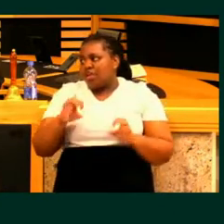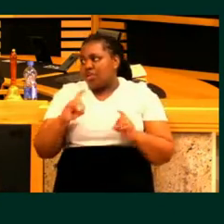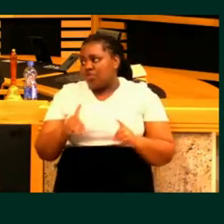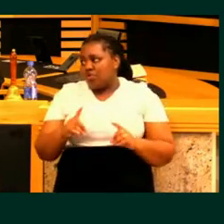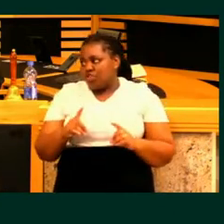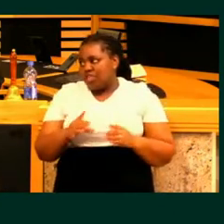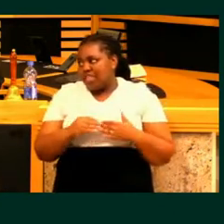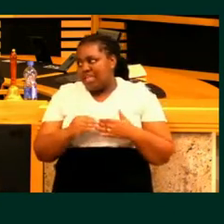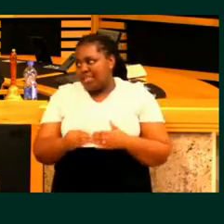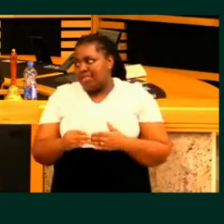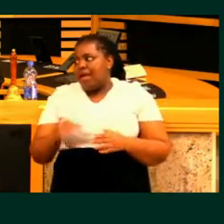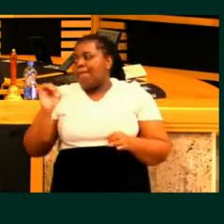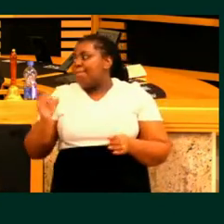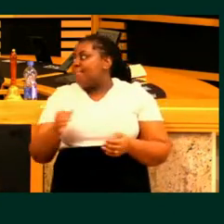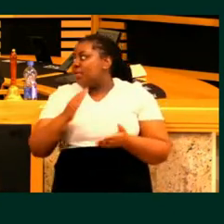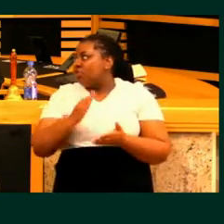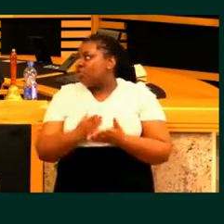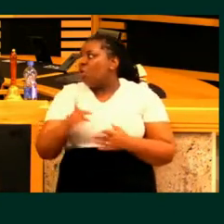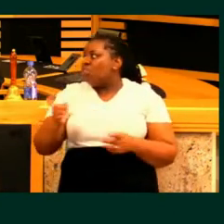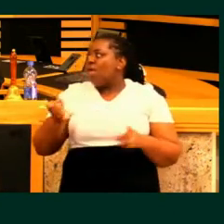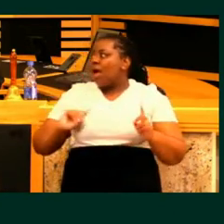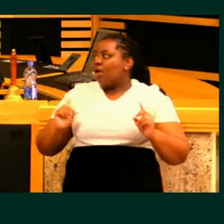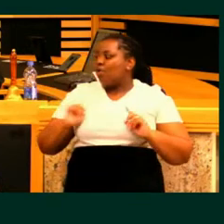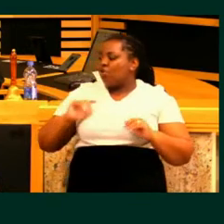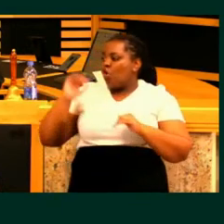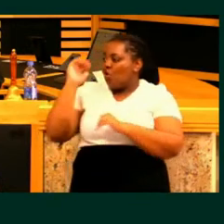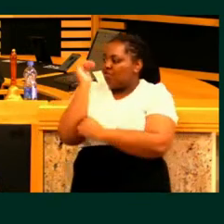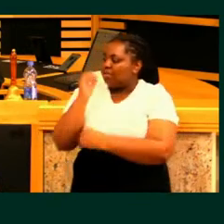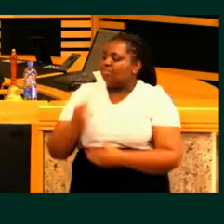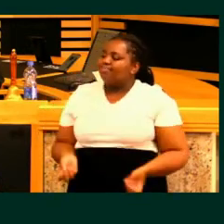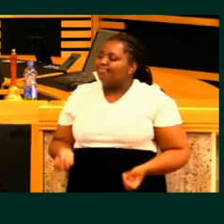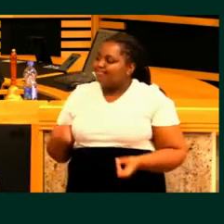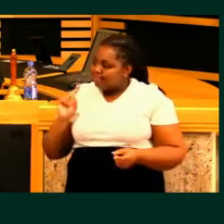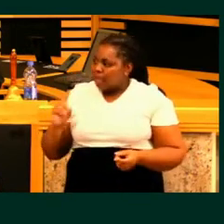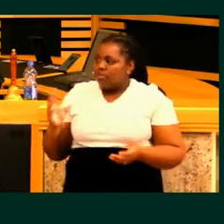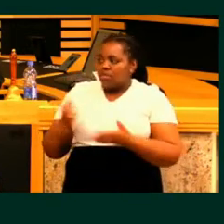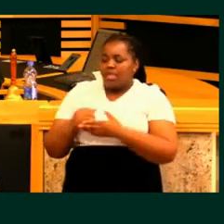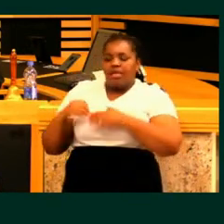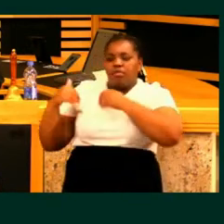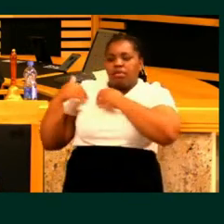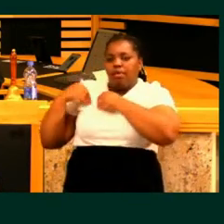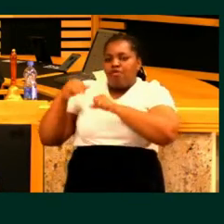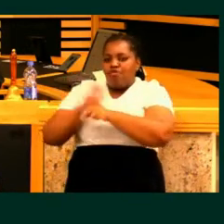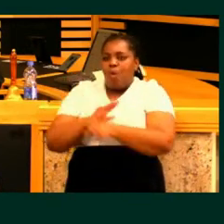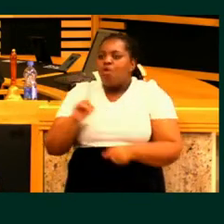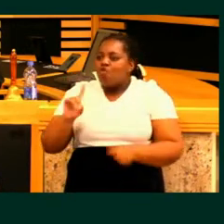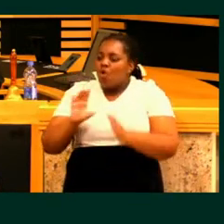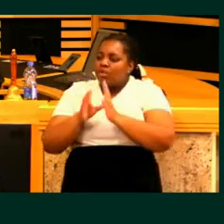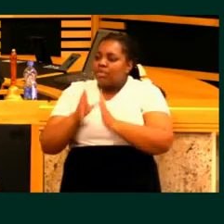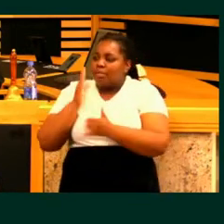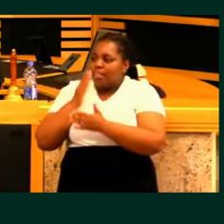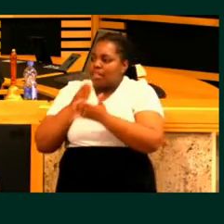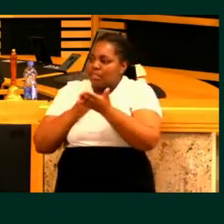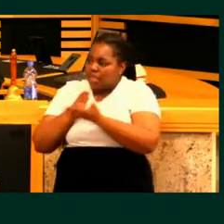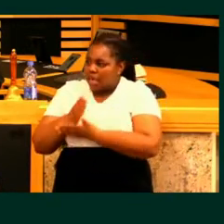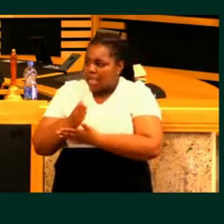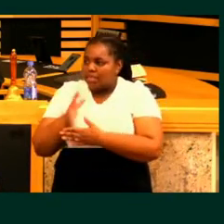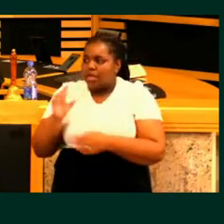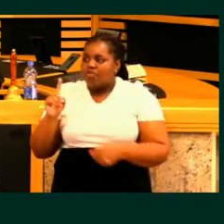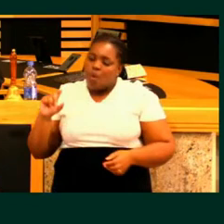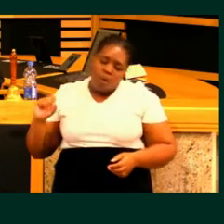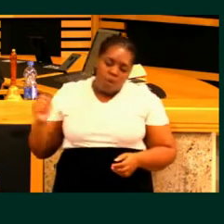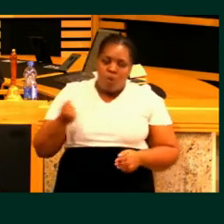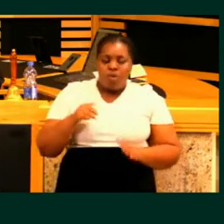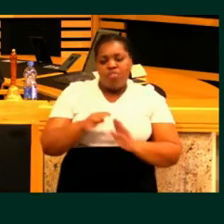lead ensuring that accounting officers are held accountable for disability rights mainstreaming across all